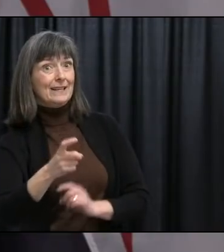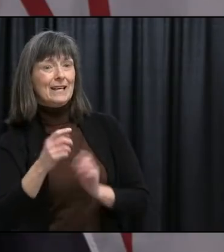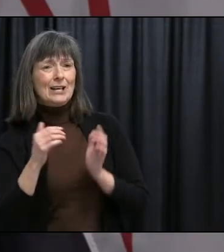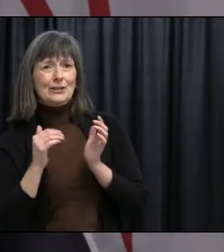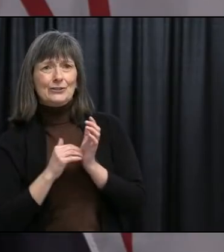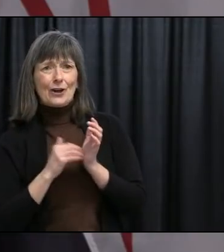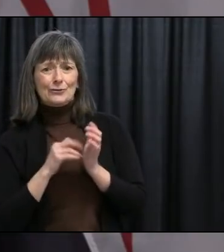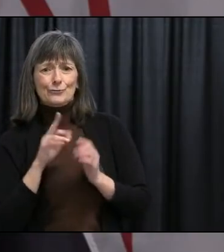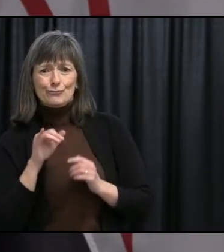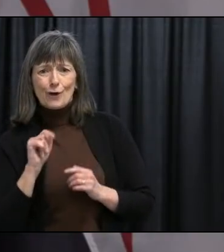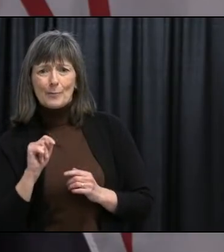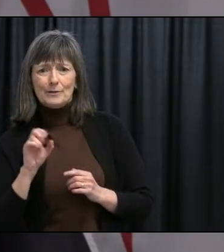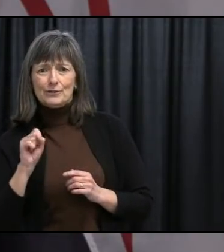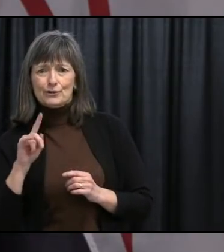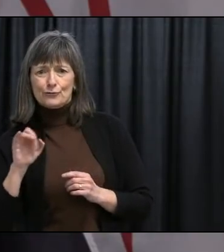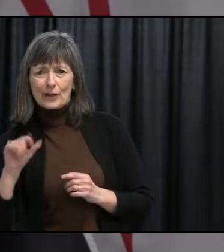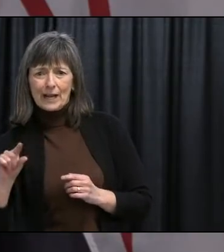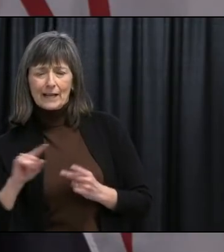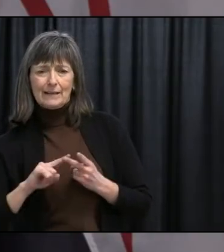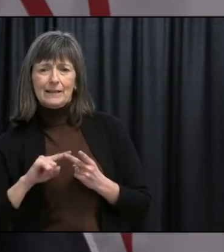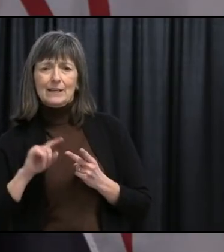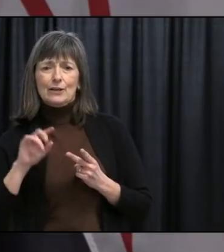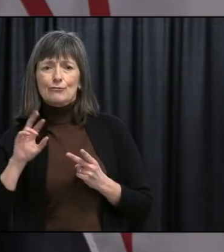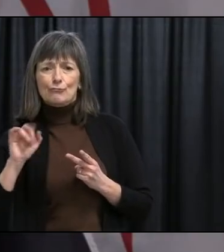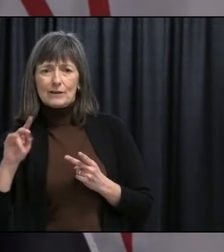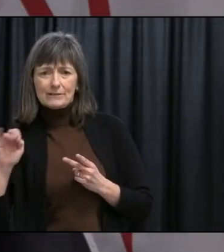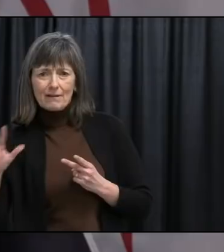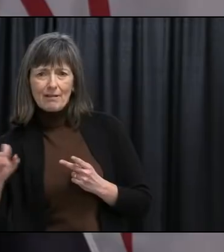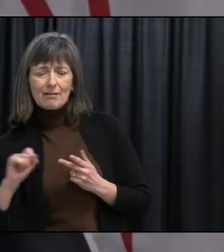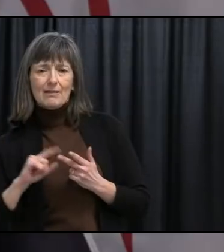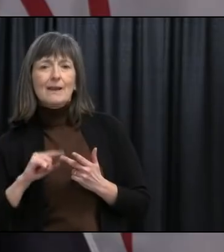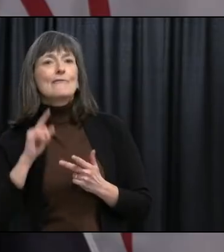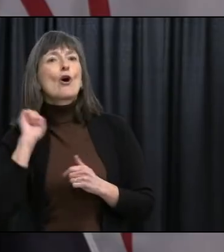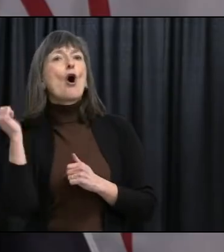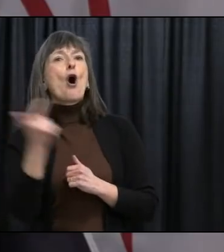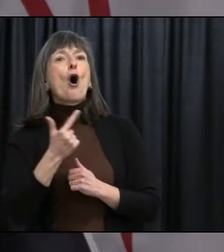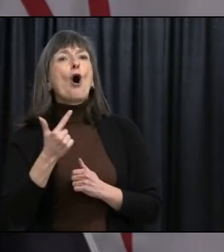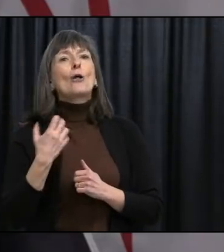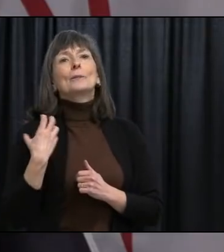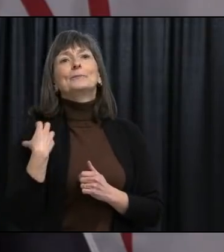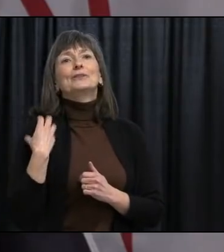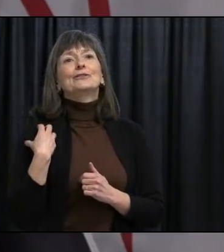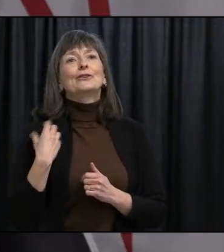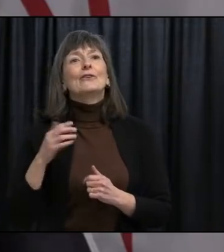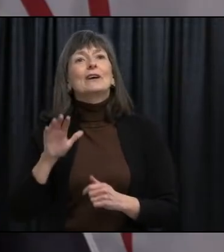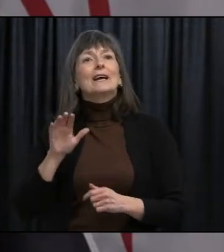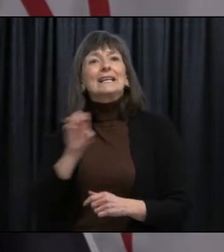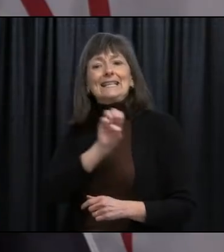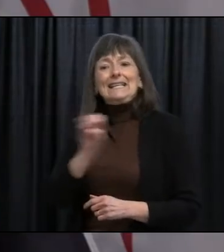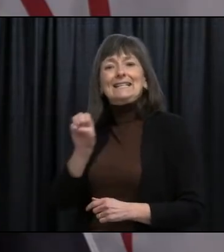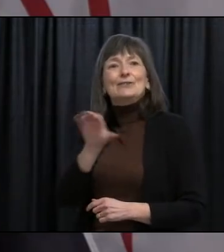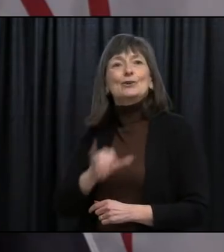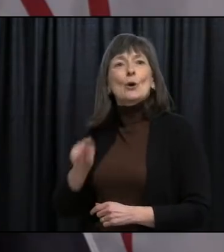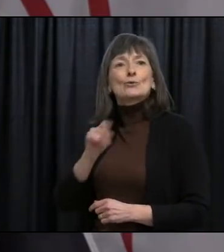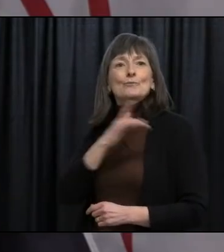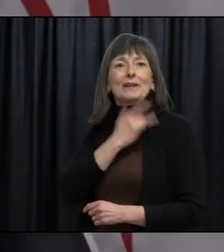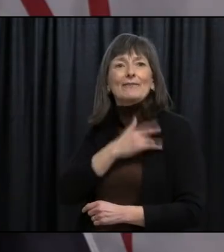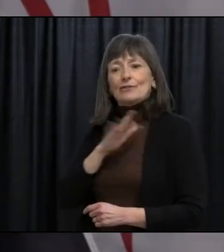Strang, Jennifer Russell, and Heather Morris, and your counterparts in the Maritimes. Yes, I did. I did see that. It was very